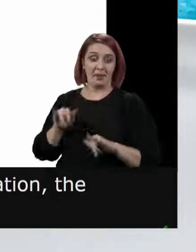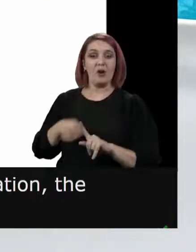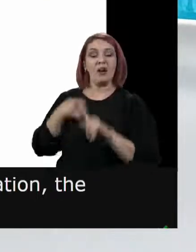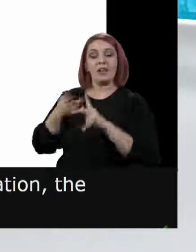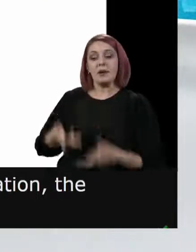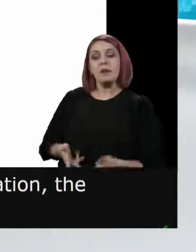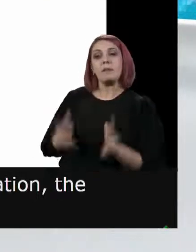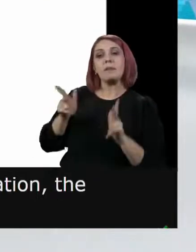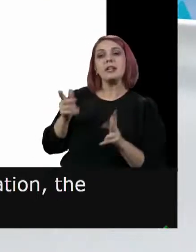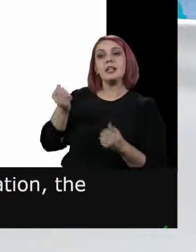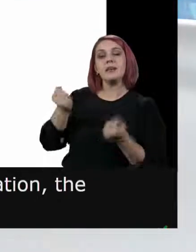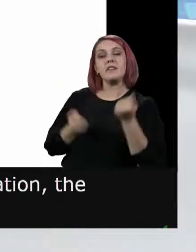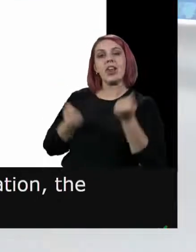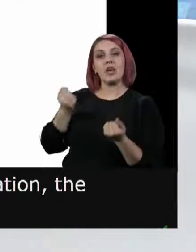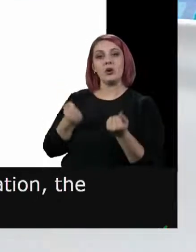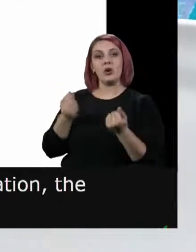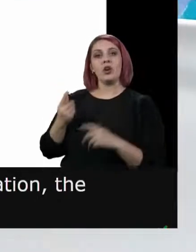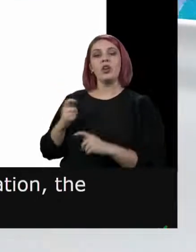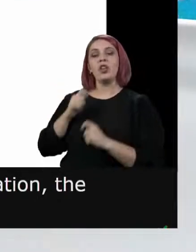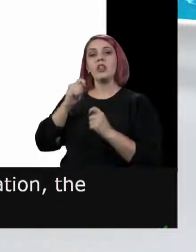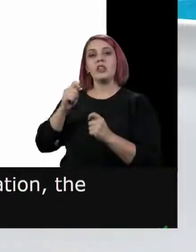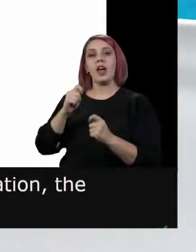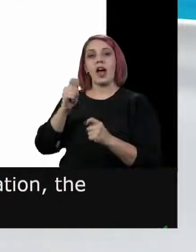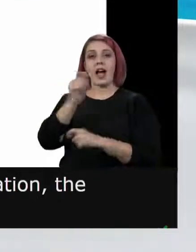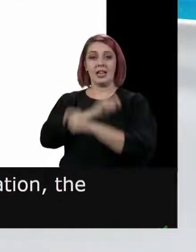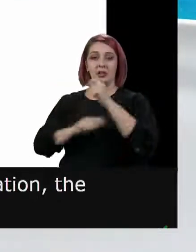through the ONCE will now allow